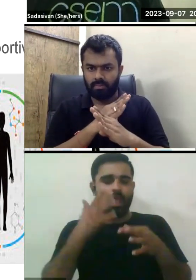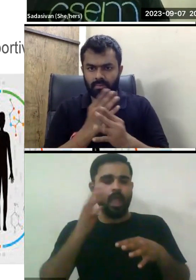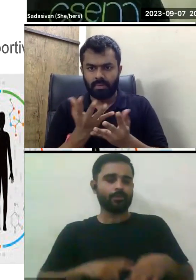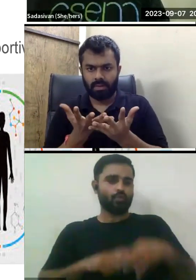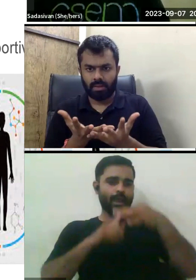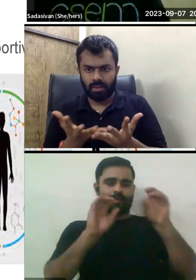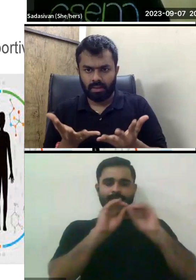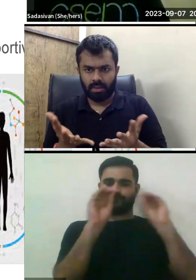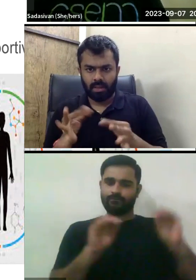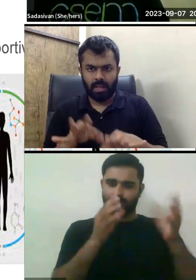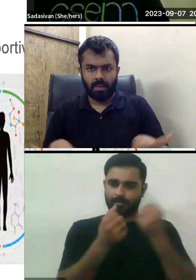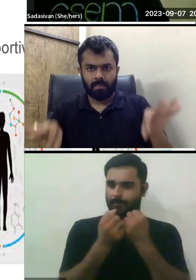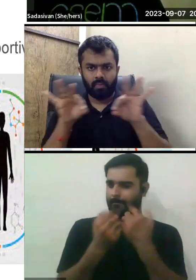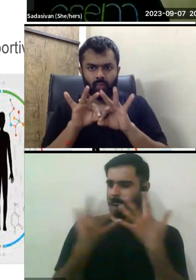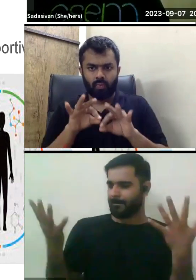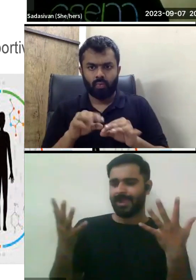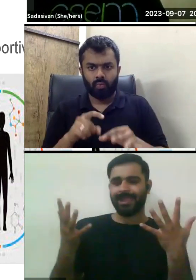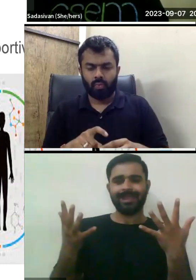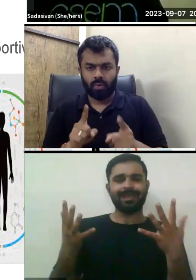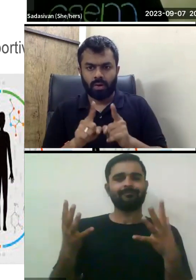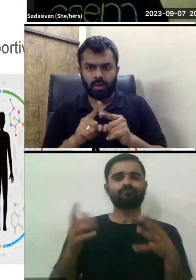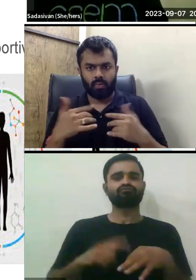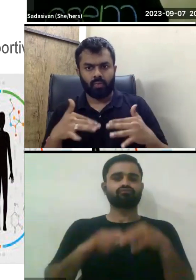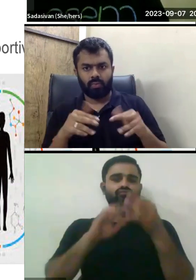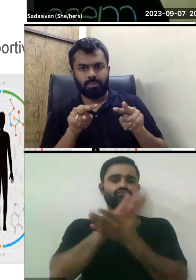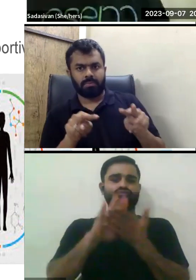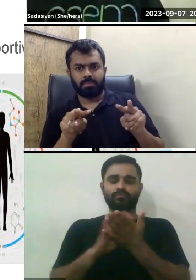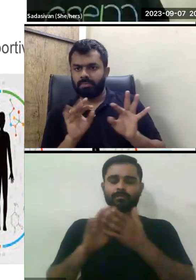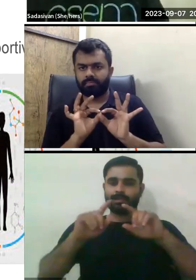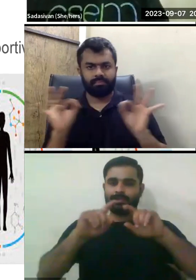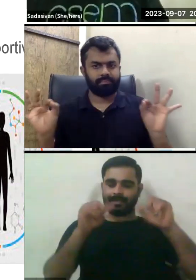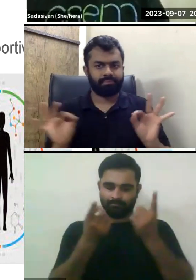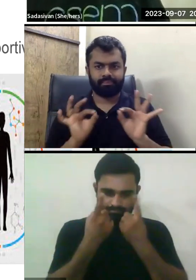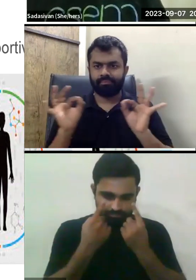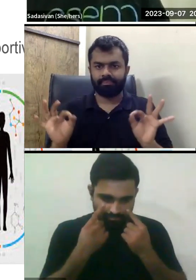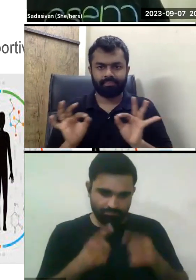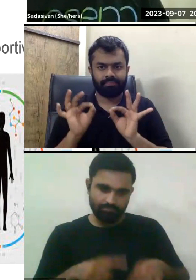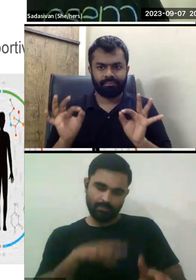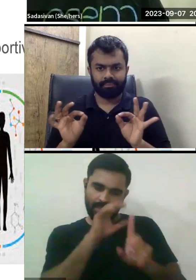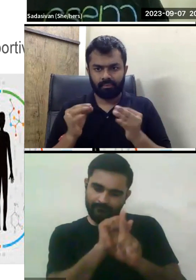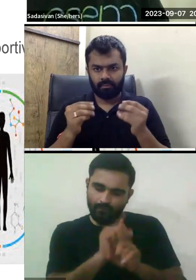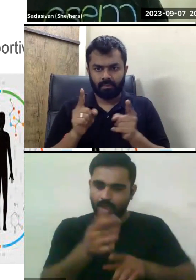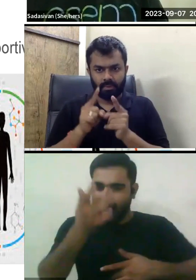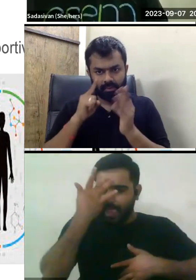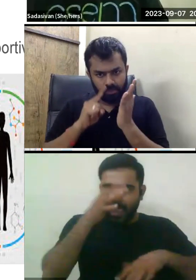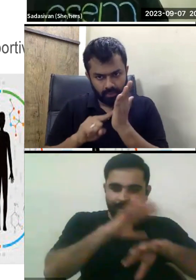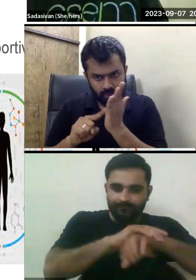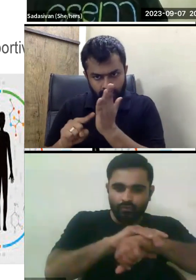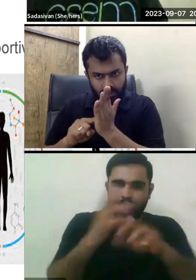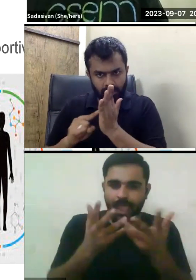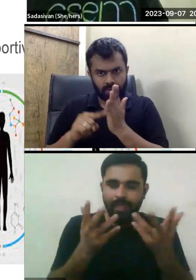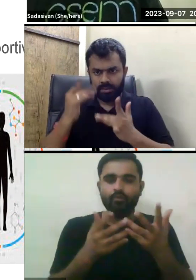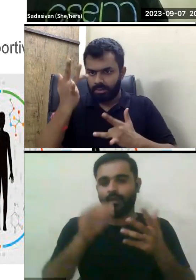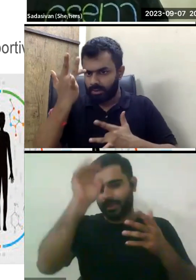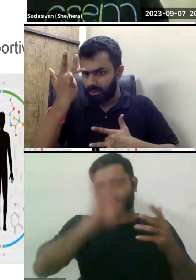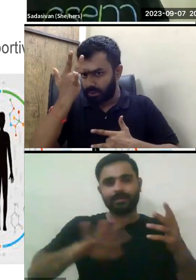there is a lot of inadequate facilities on screening, identification, and treatment of rare diseases in India. And